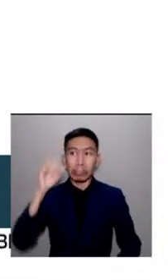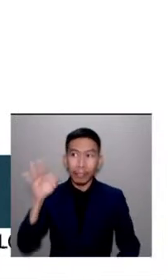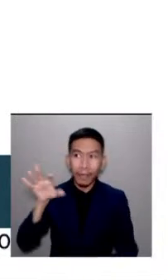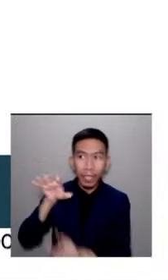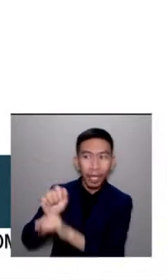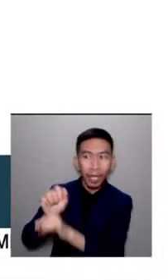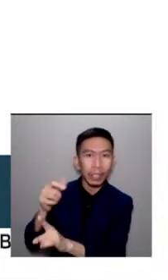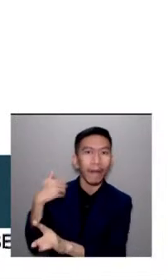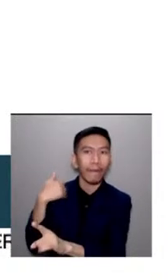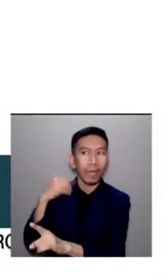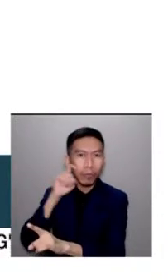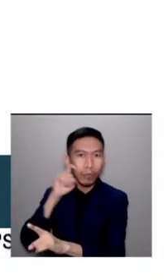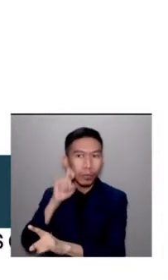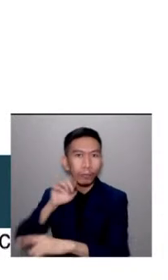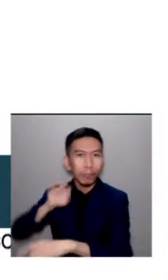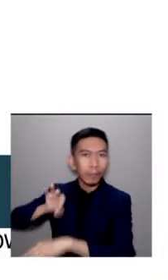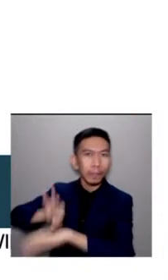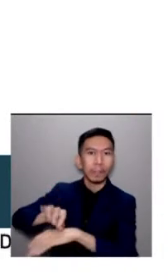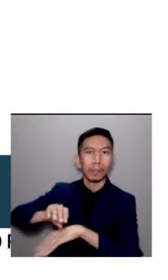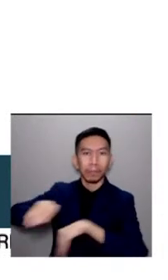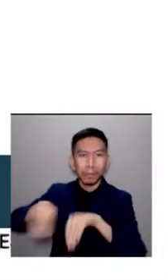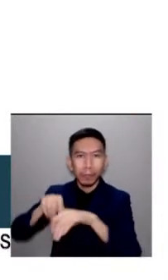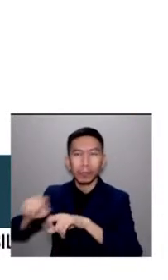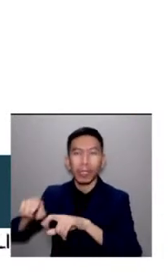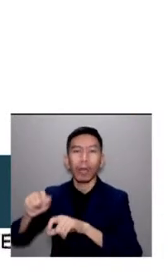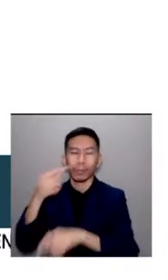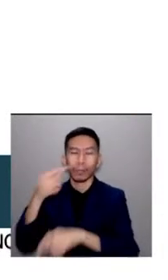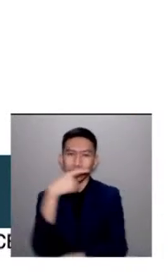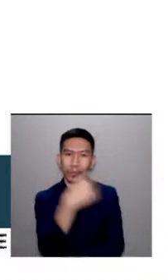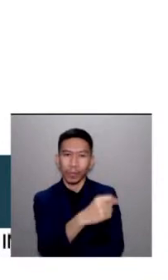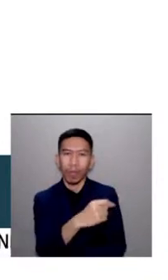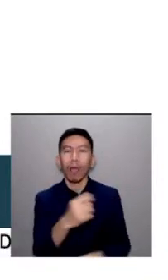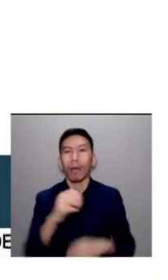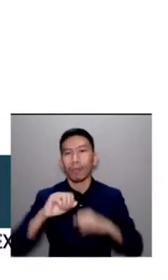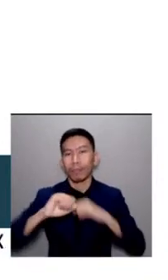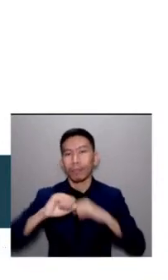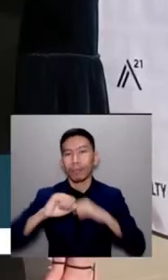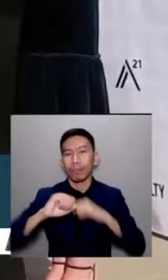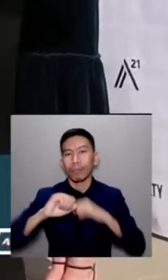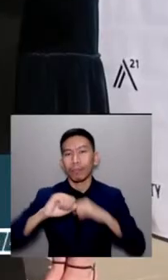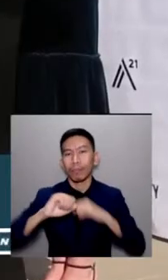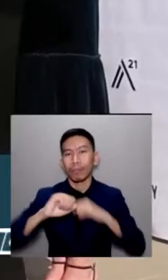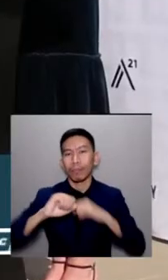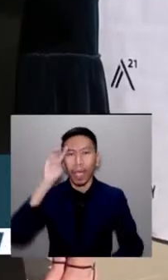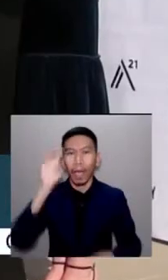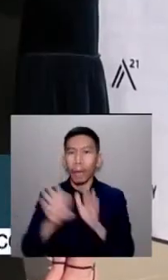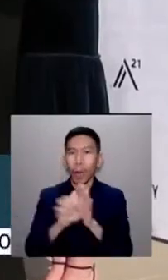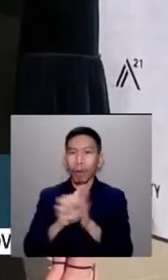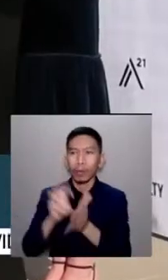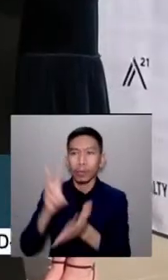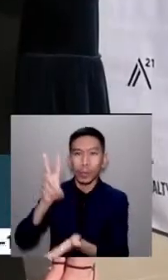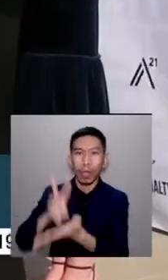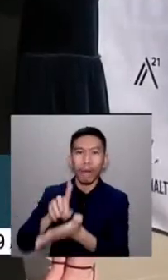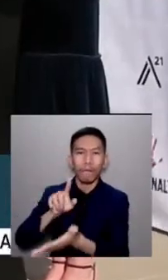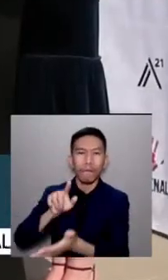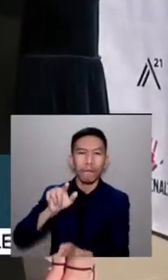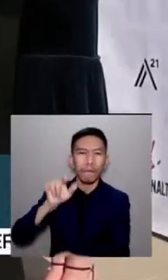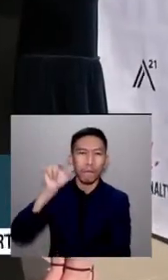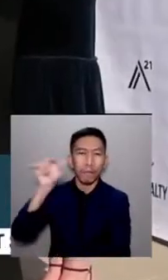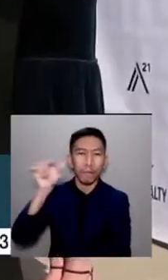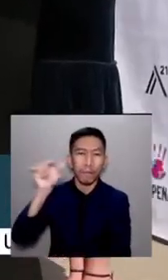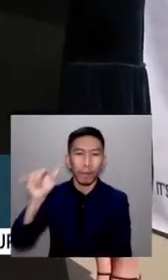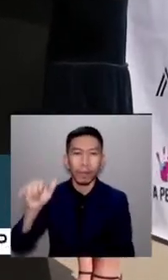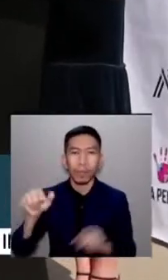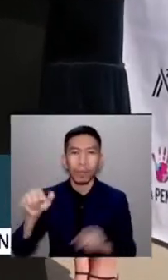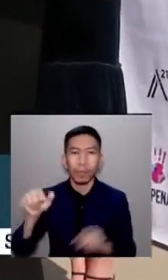of trafficking through signage, PSAs, and public awareness, especially at places like airports. Since taking office, Bonta has